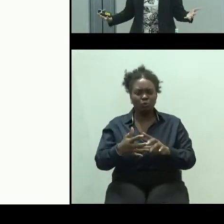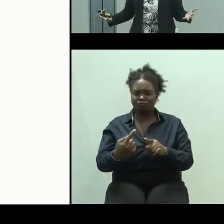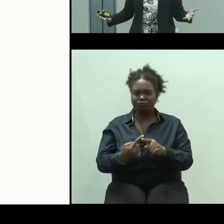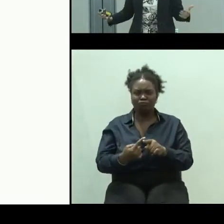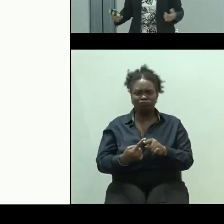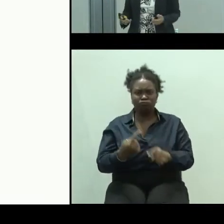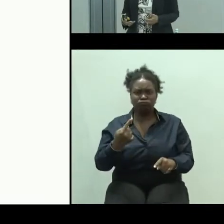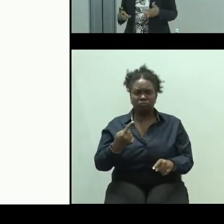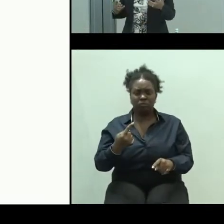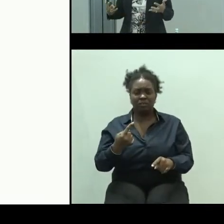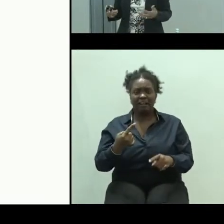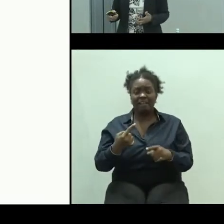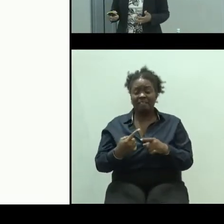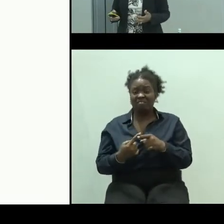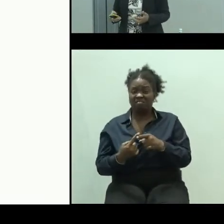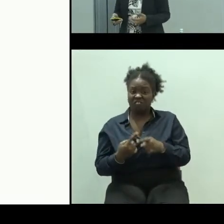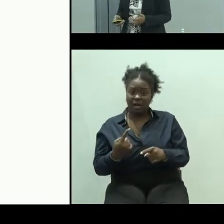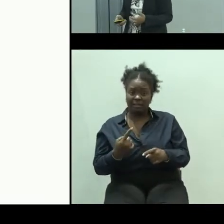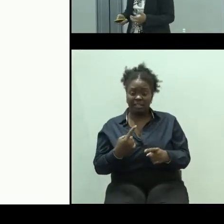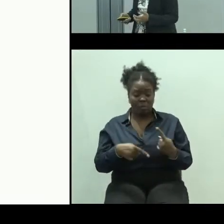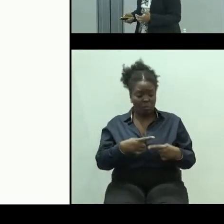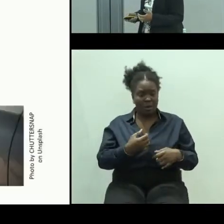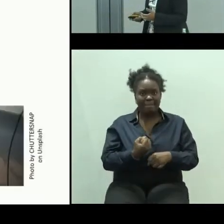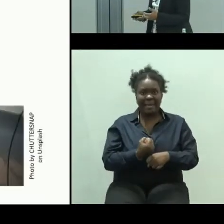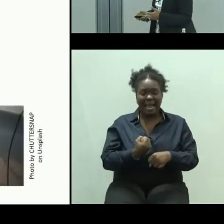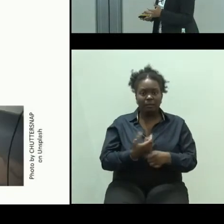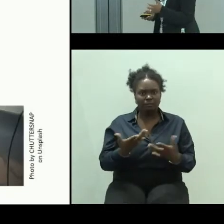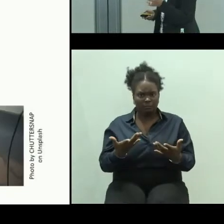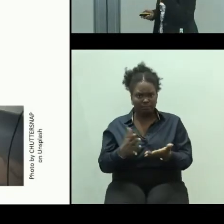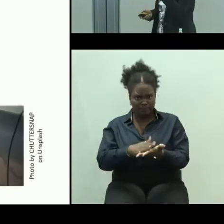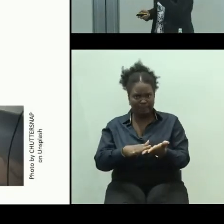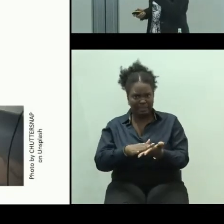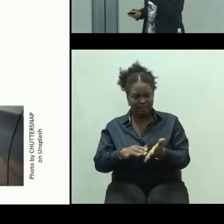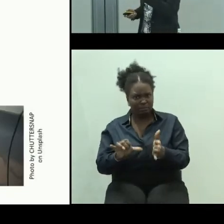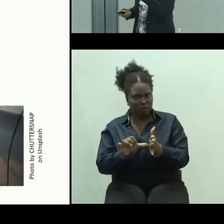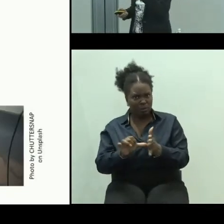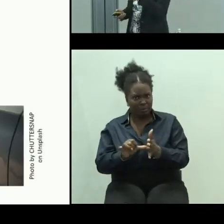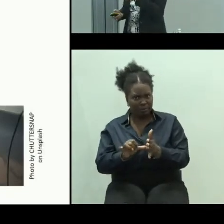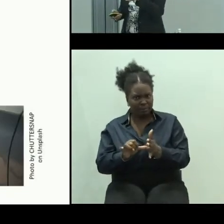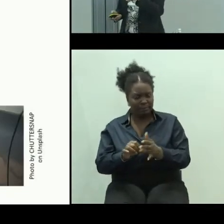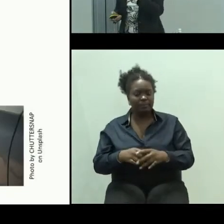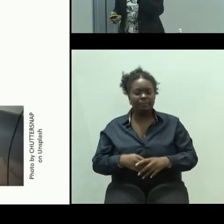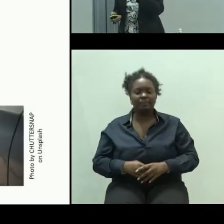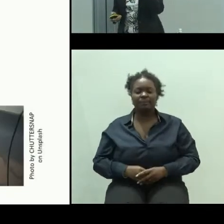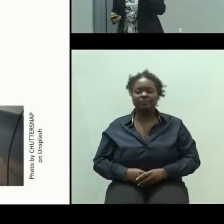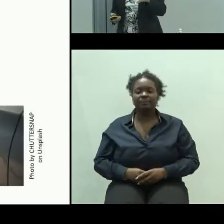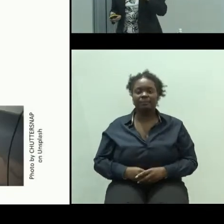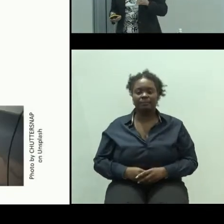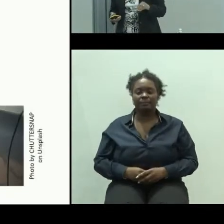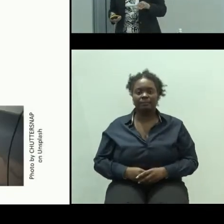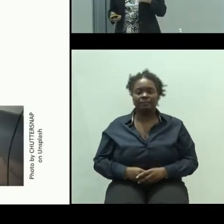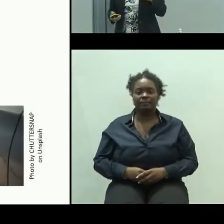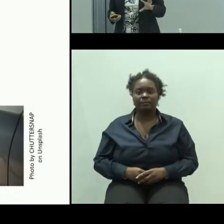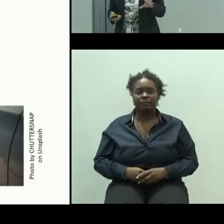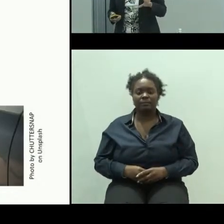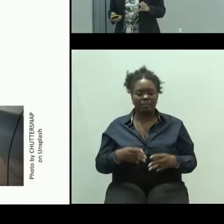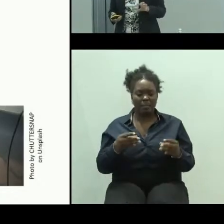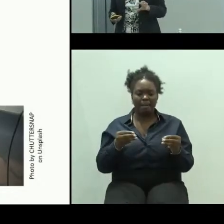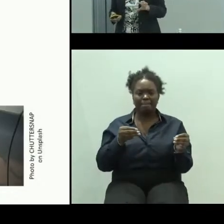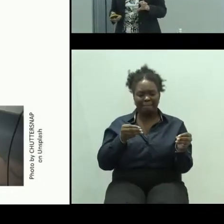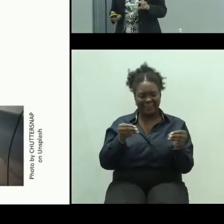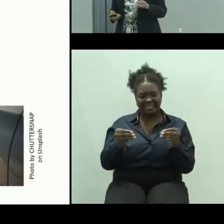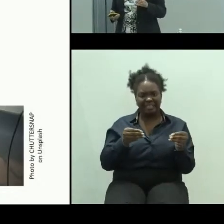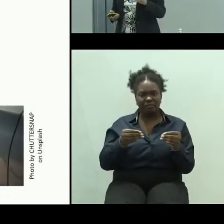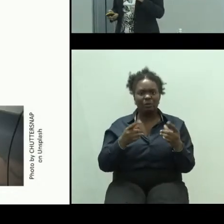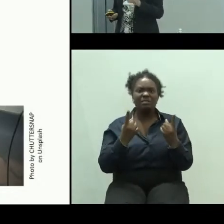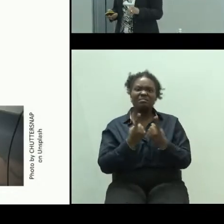we're producing them. So we have a fundamental problem here. Now, the part of this picture in terms of where materials or stuff comes